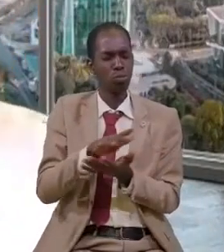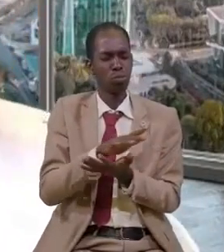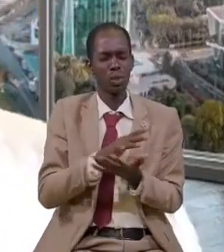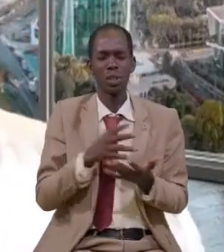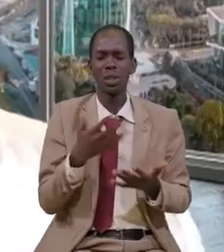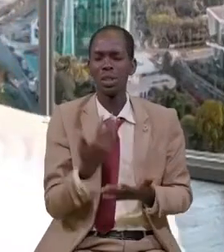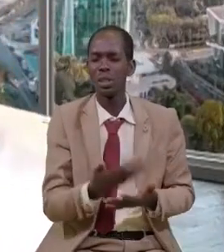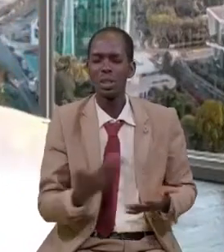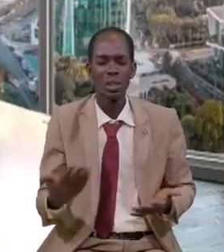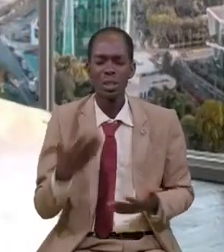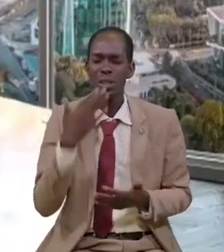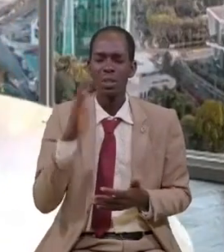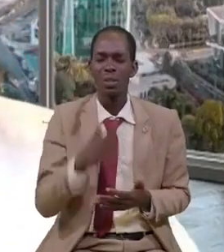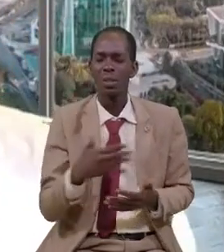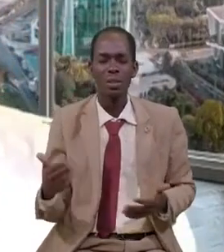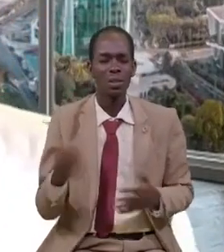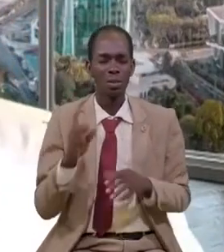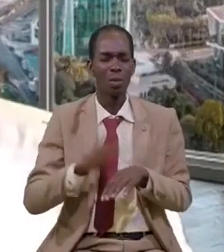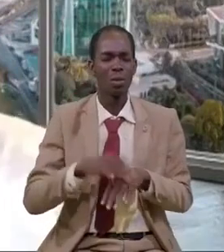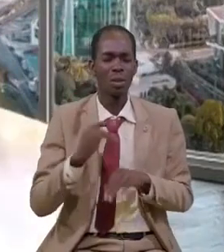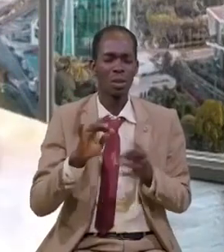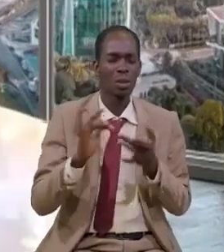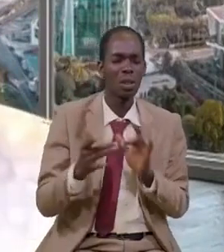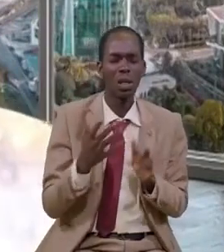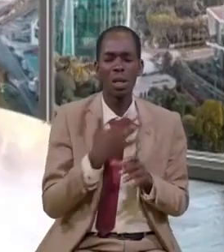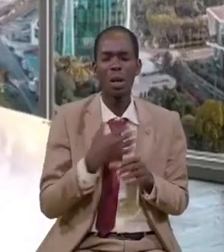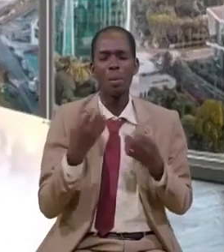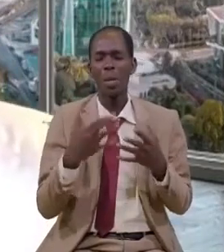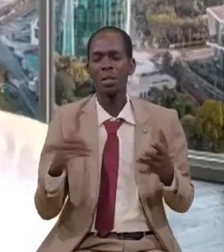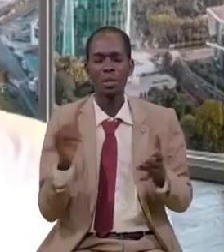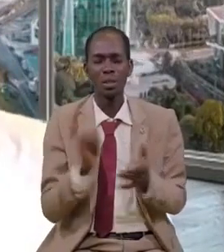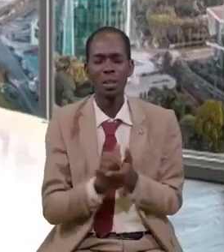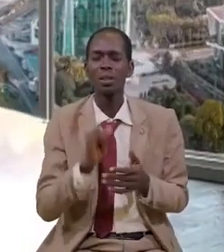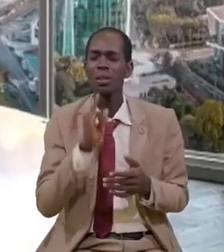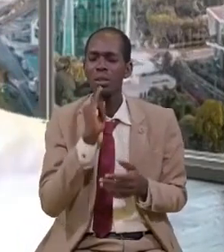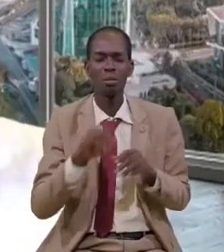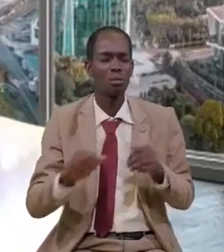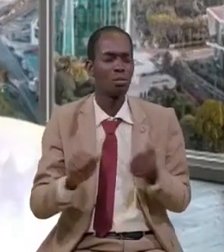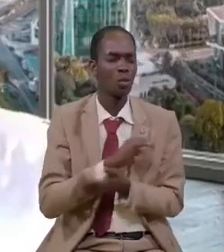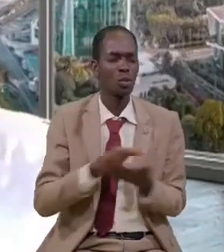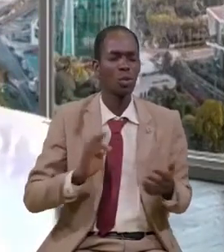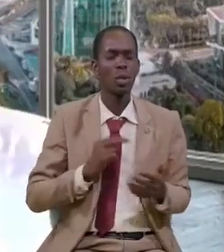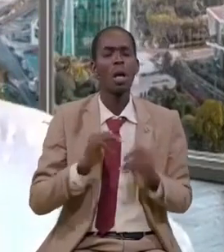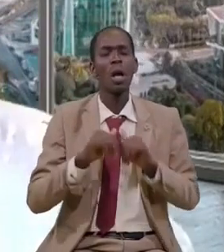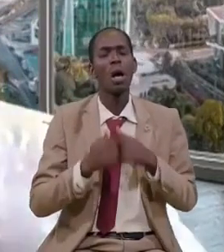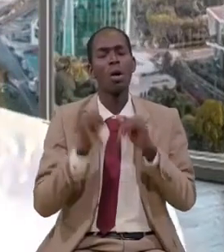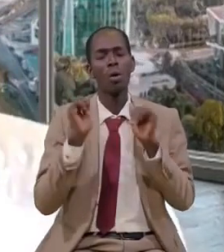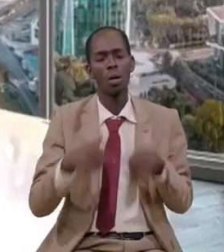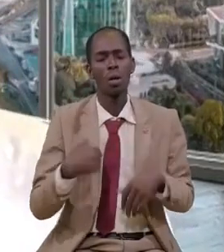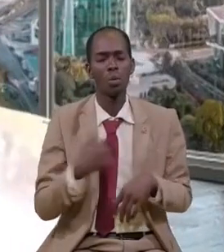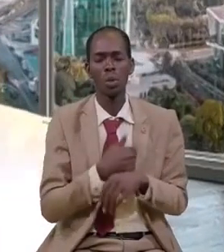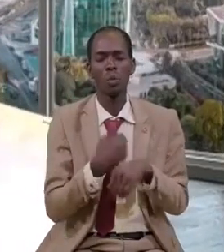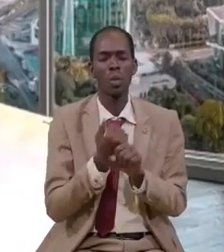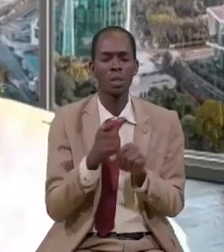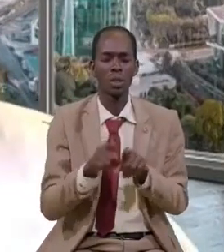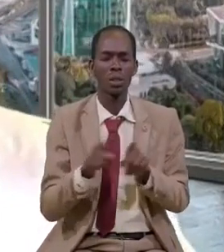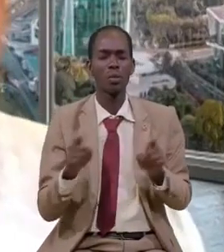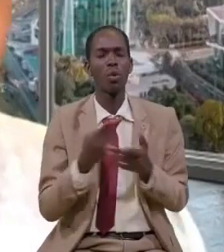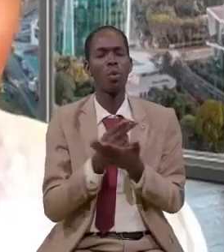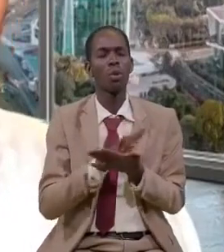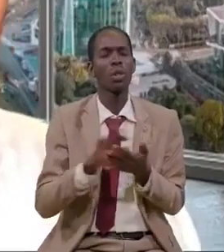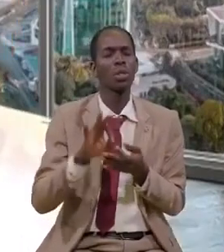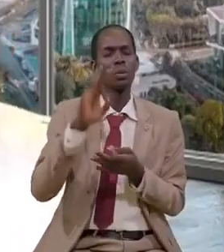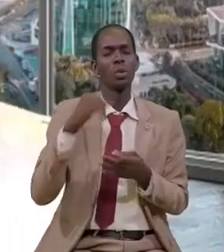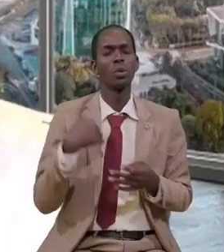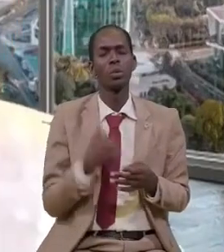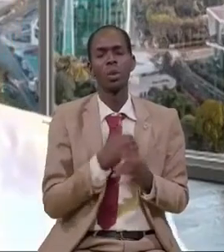the internet and many things are churning us around. How are we going to make a difference? Holy Spirit, we're praying. As many that are bound